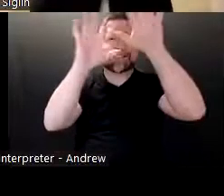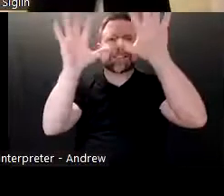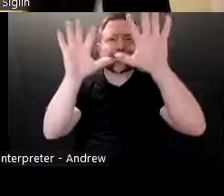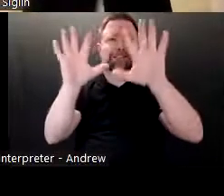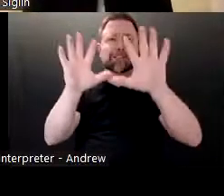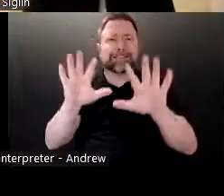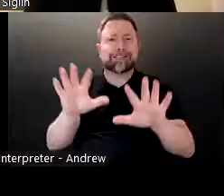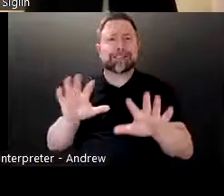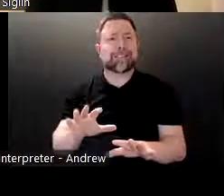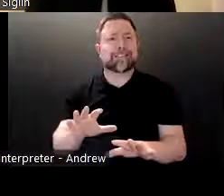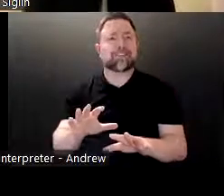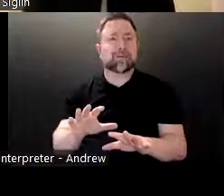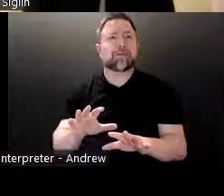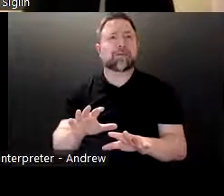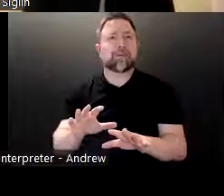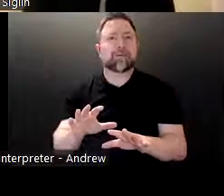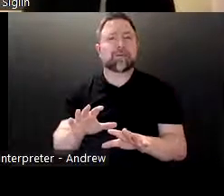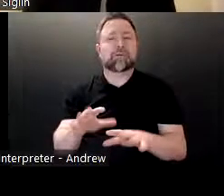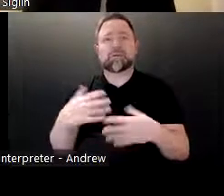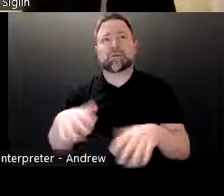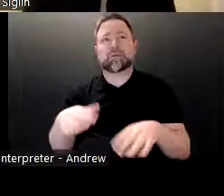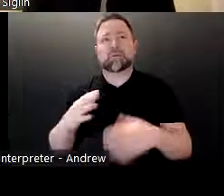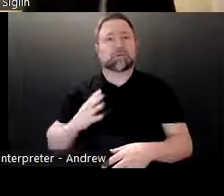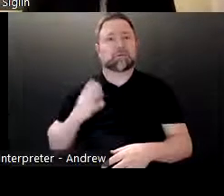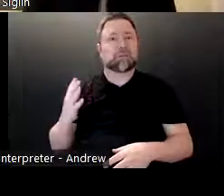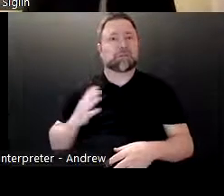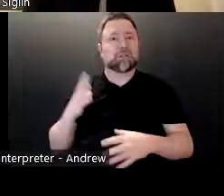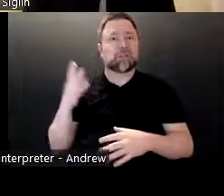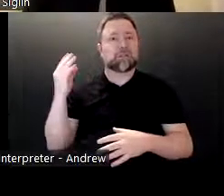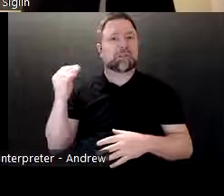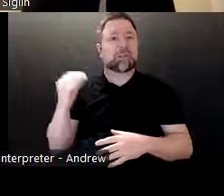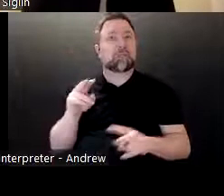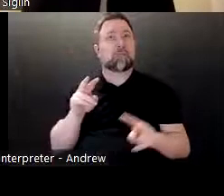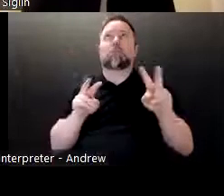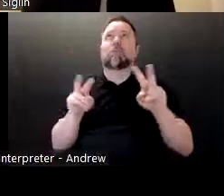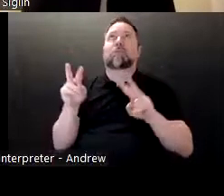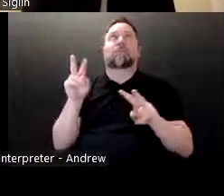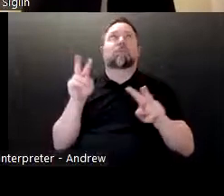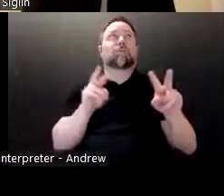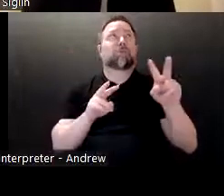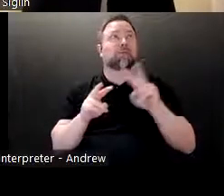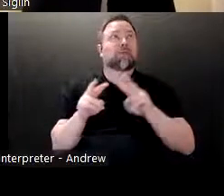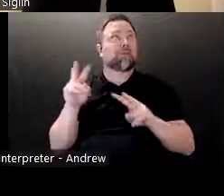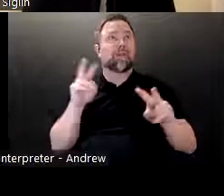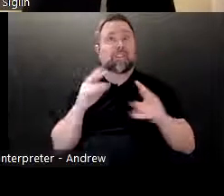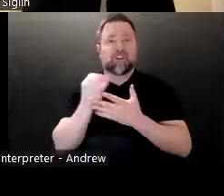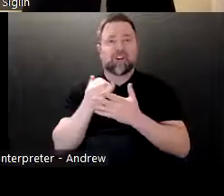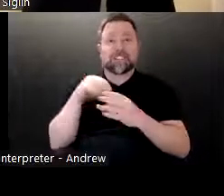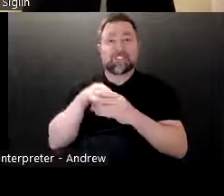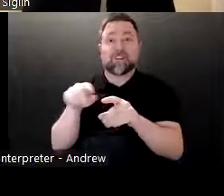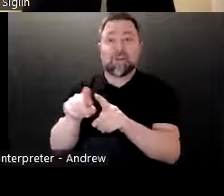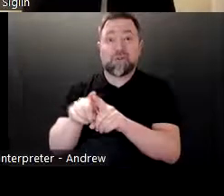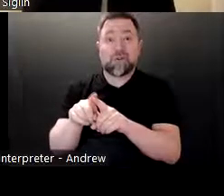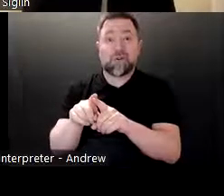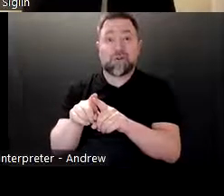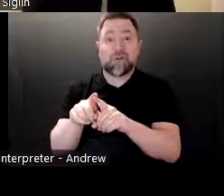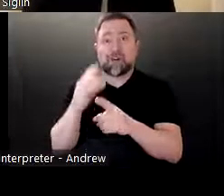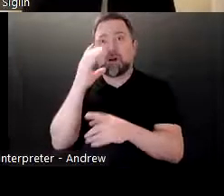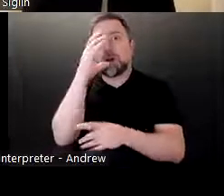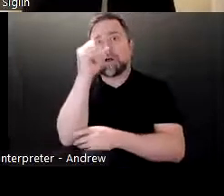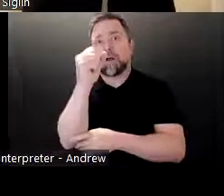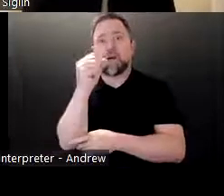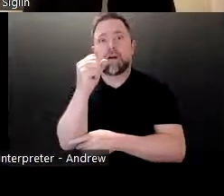with grand interiors, which warrant their own exploration beyond the artworks that grace these prestigious walls.